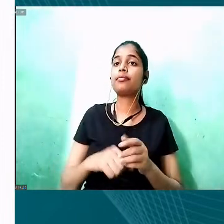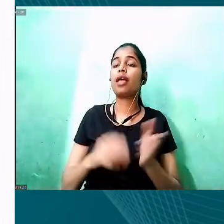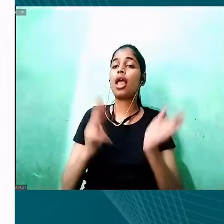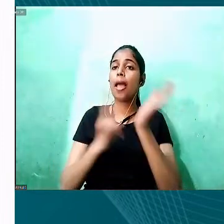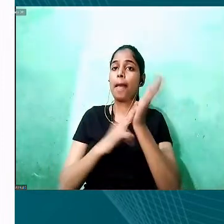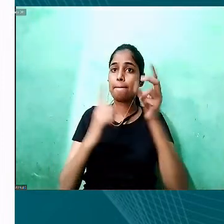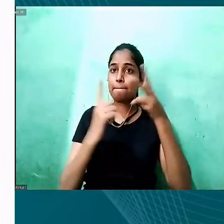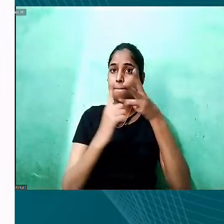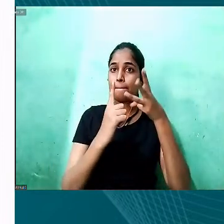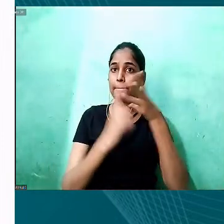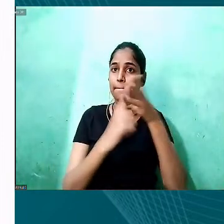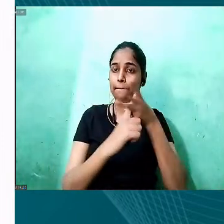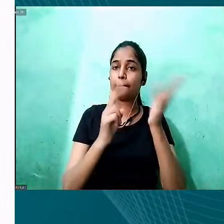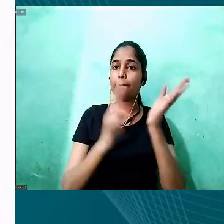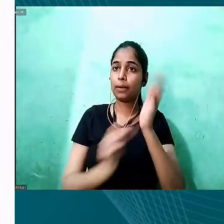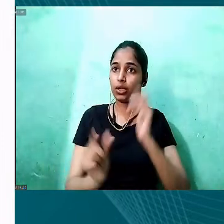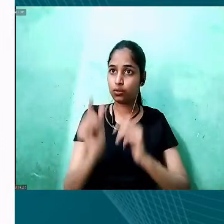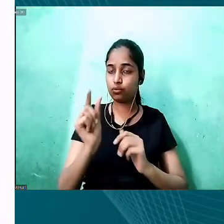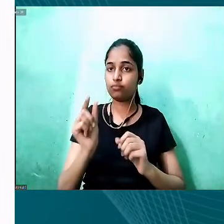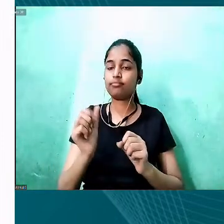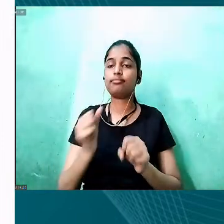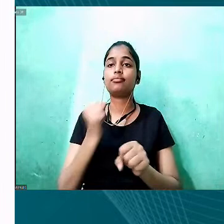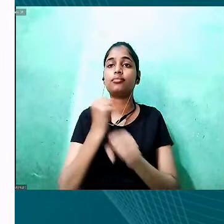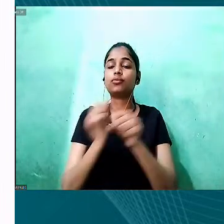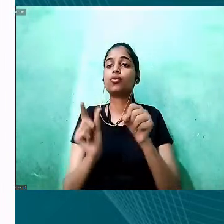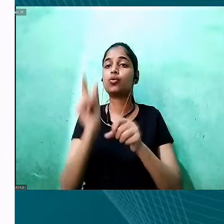can email us on our email ID, that is